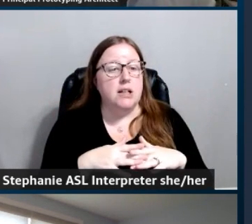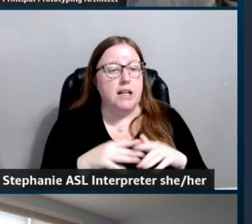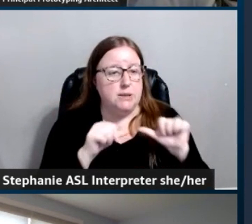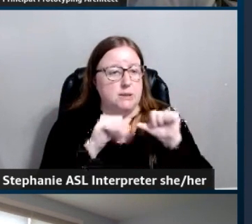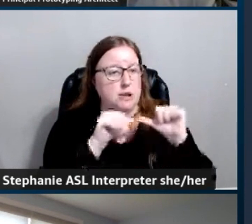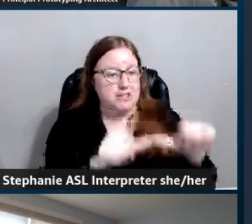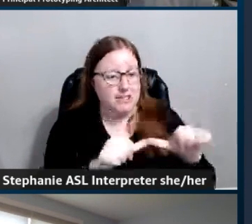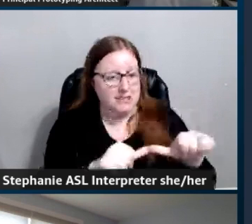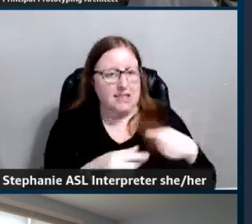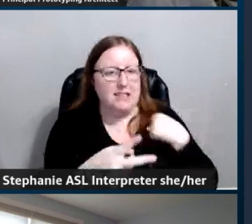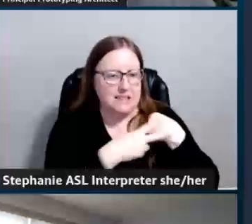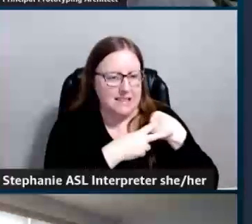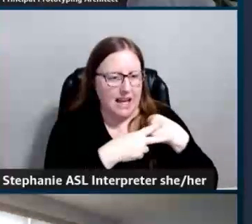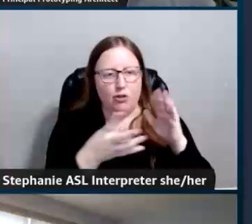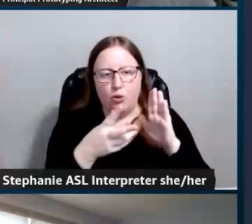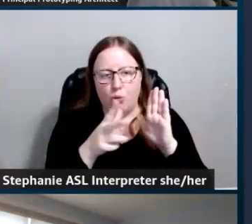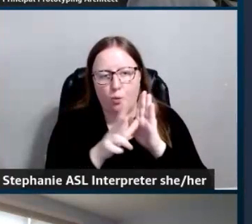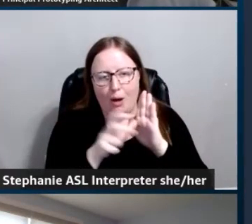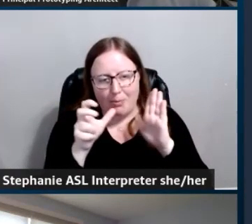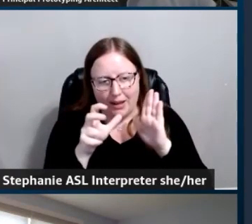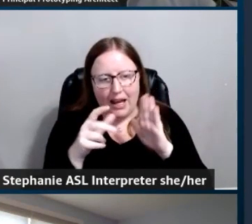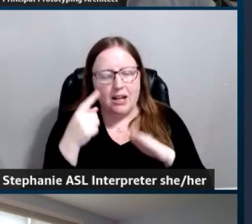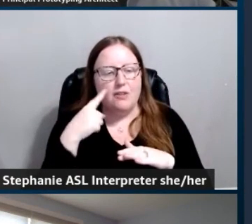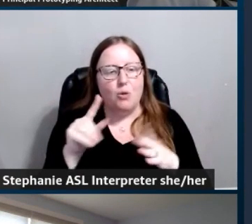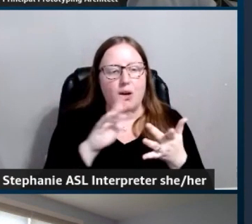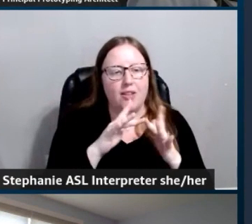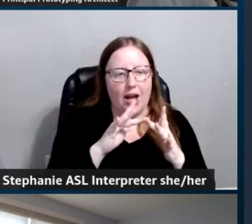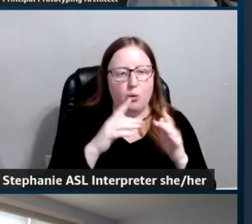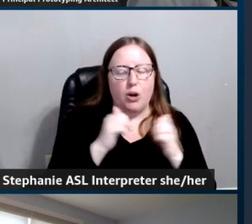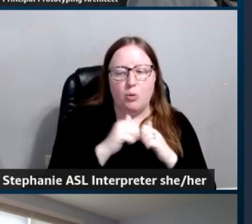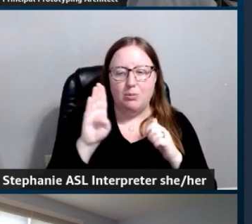and replicated across the network, the blockchain.